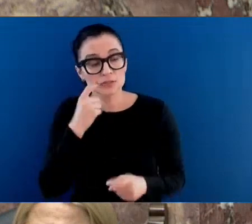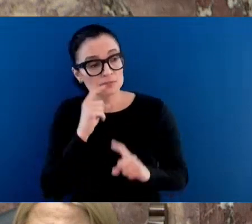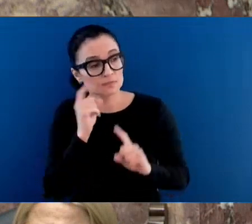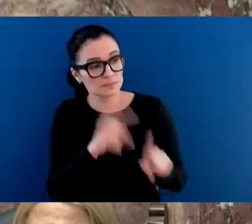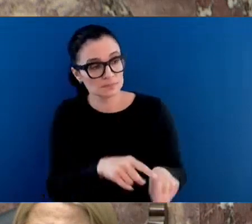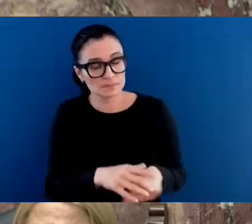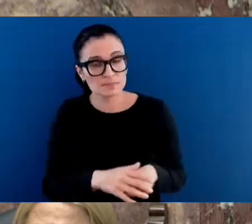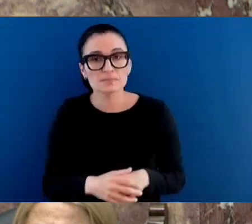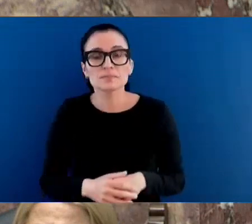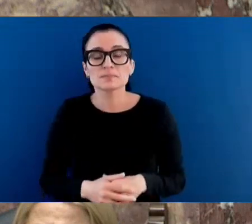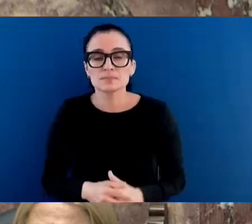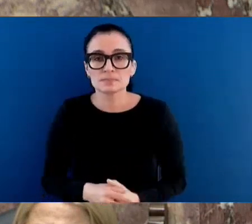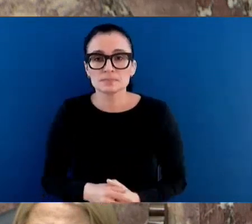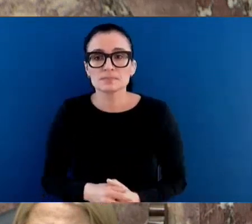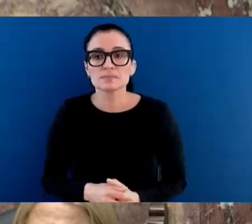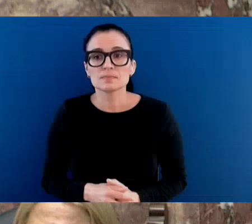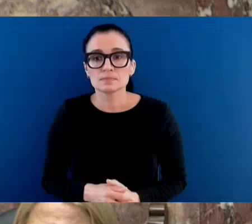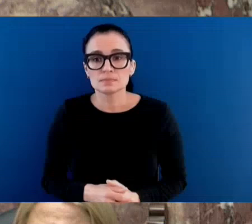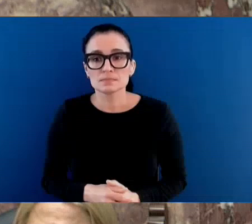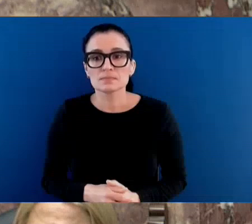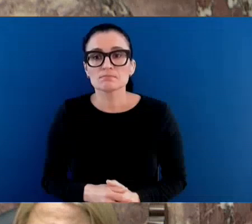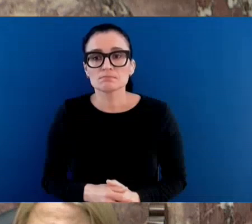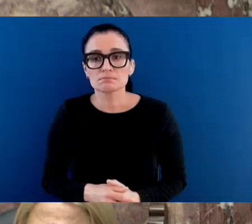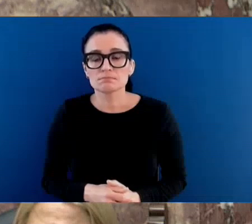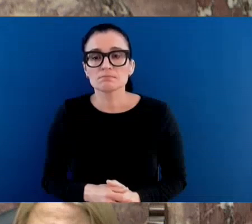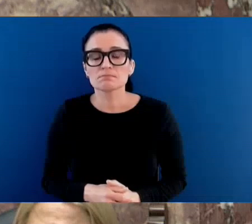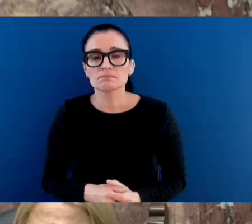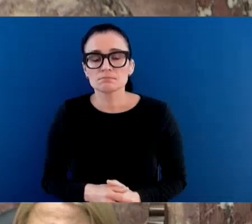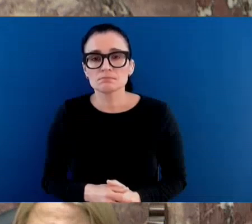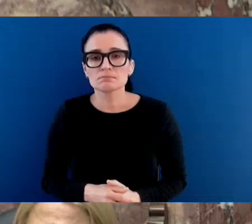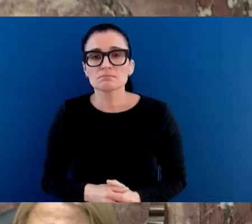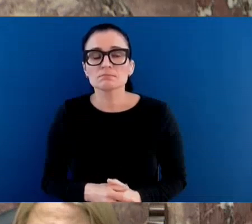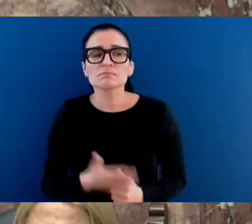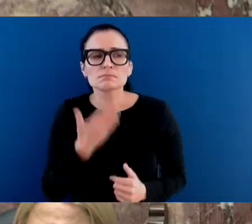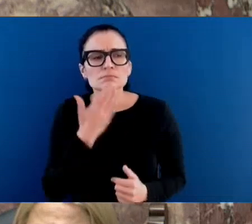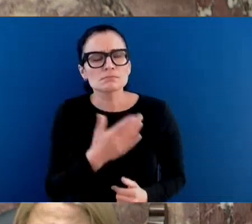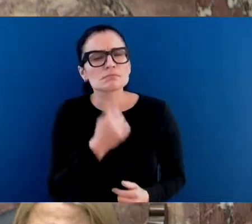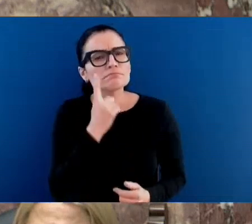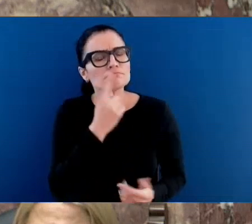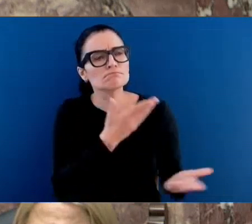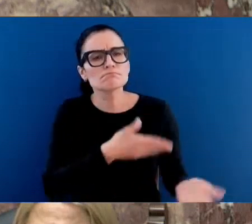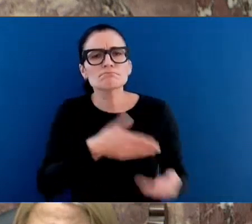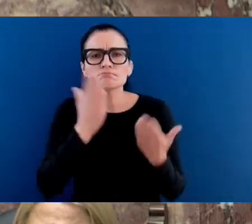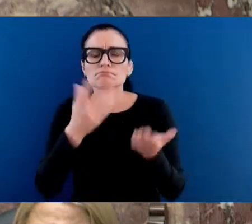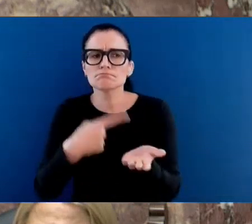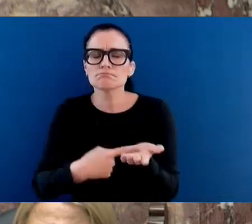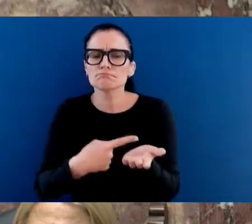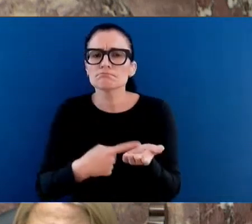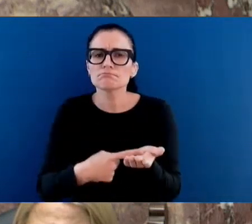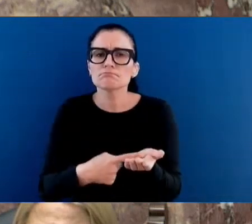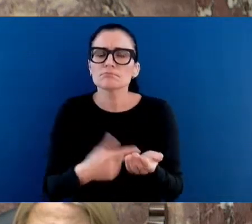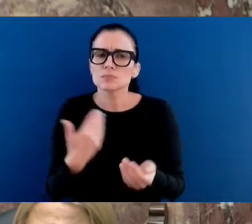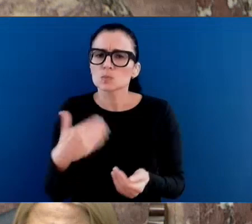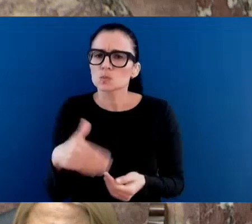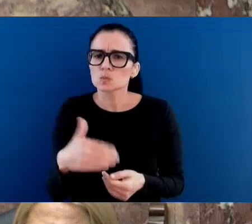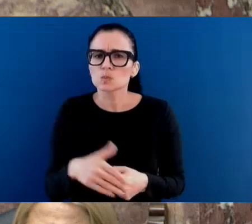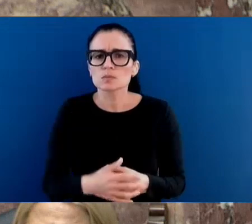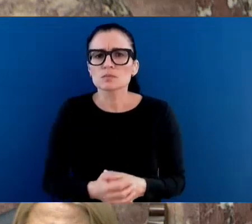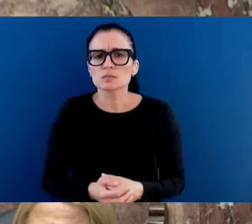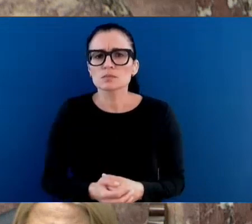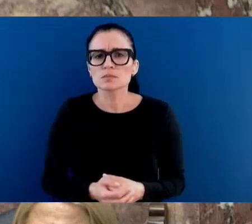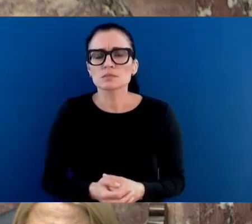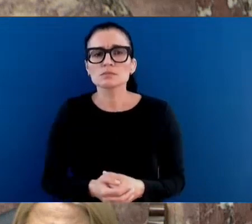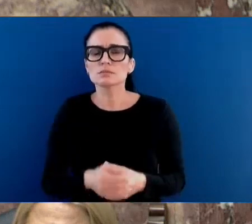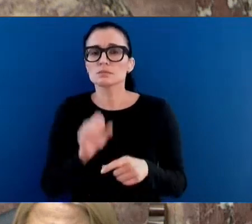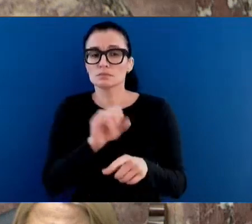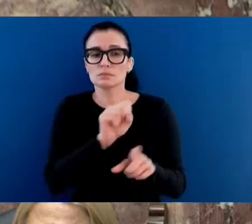tragic circumstance. And our hearts, of course, on behalf of everyone in this House, go out to the family